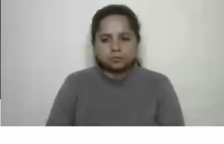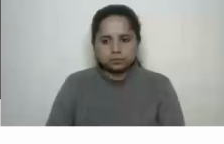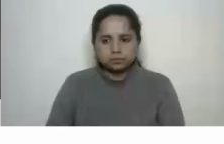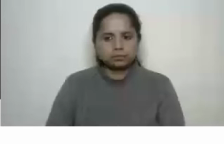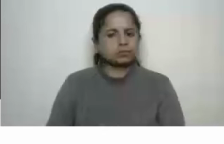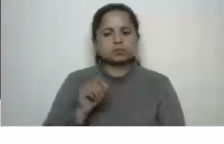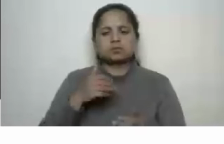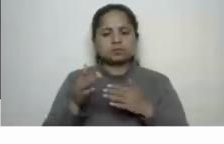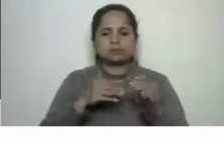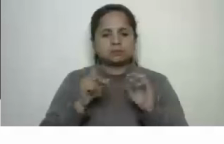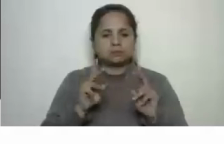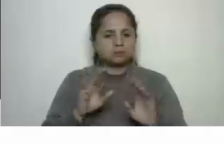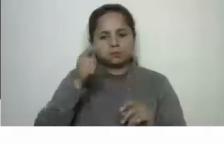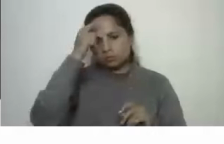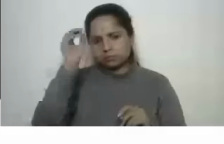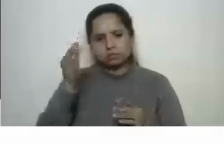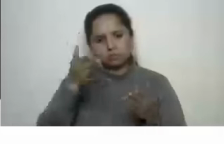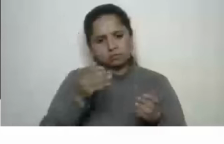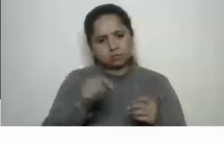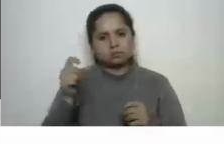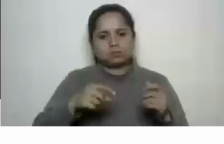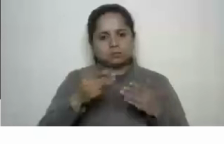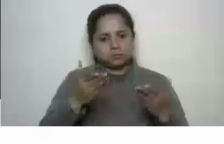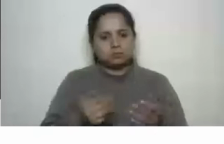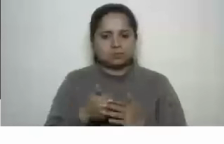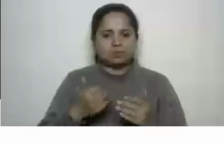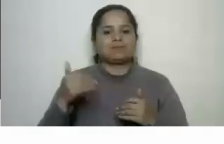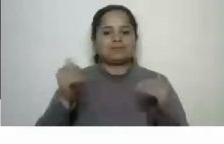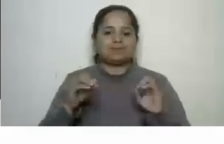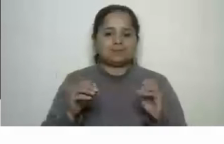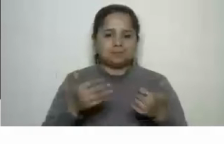Yeah, that's fine. Like, even if it's not working, do share. Yeah, we are getting activities.